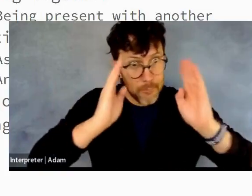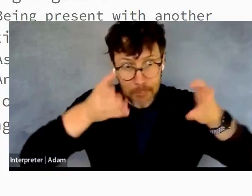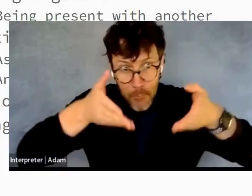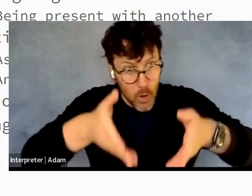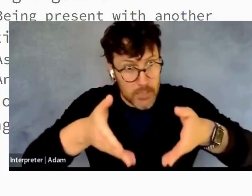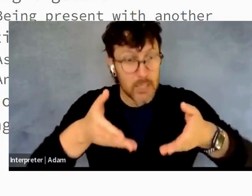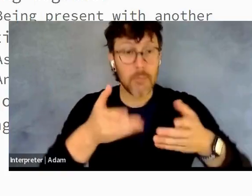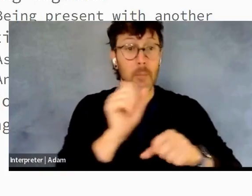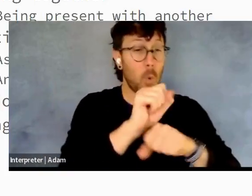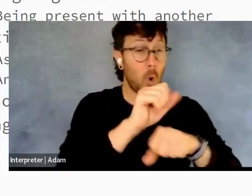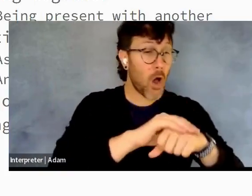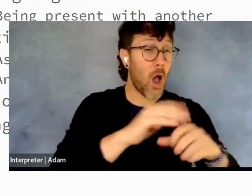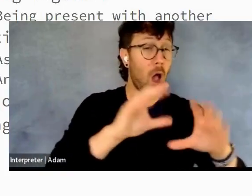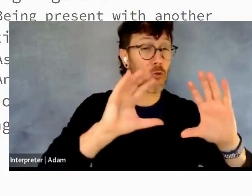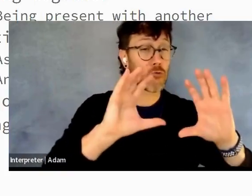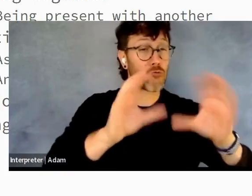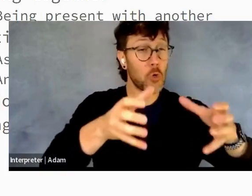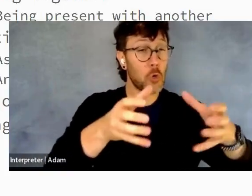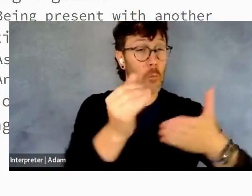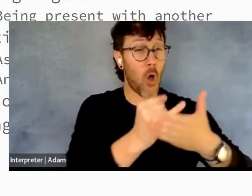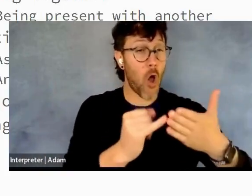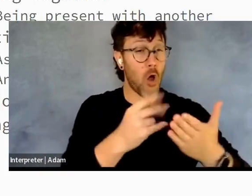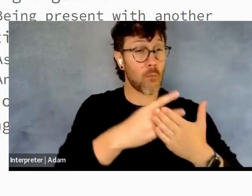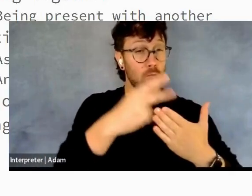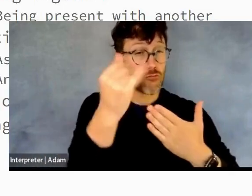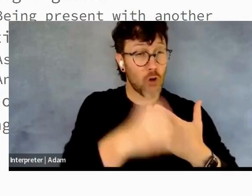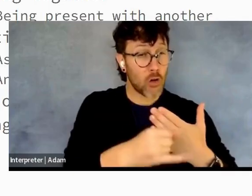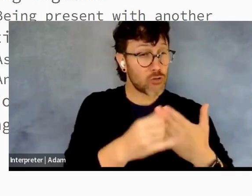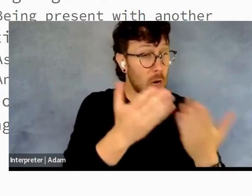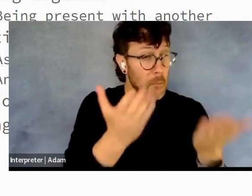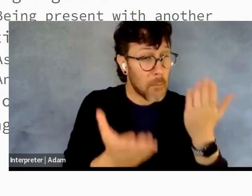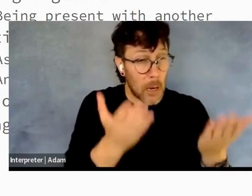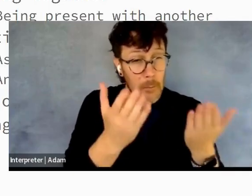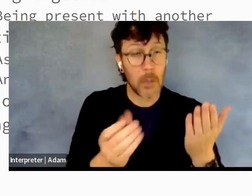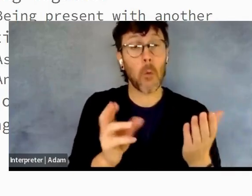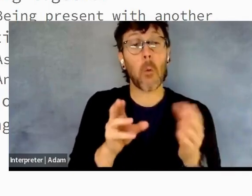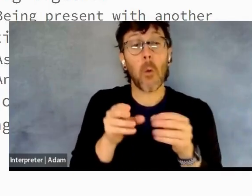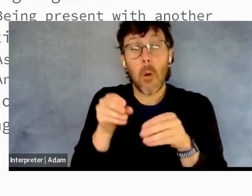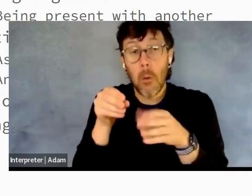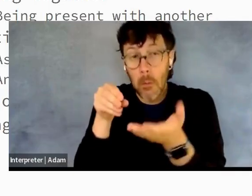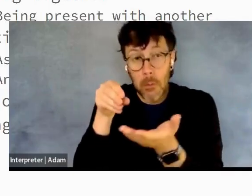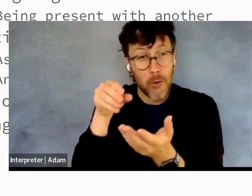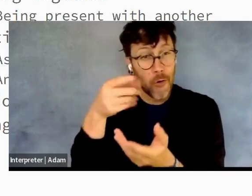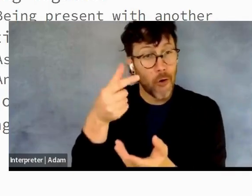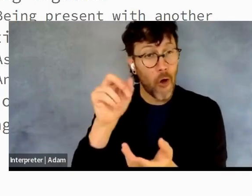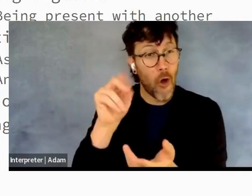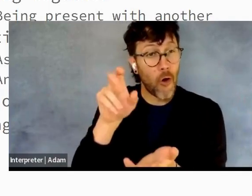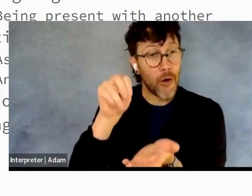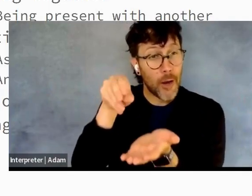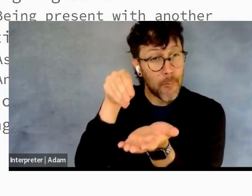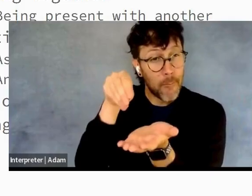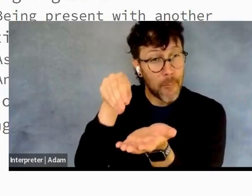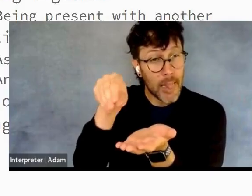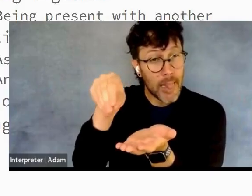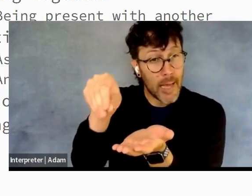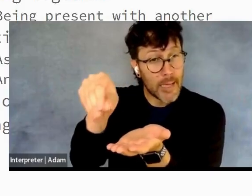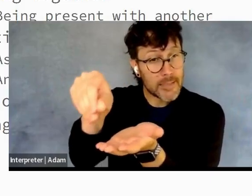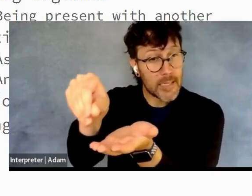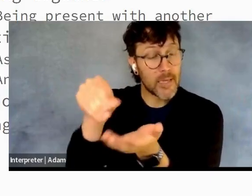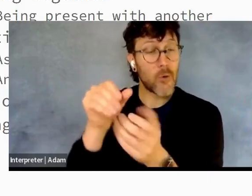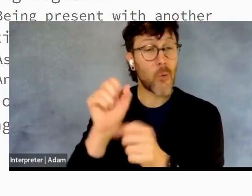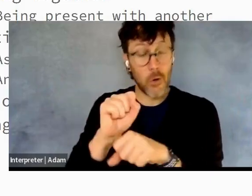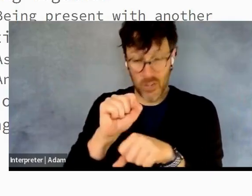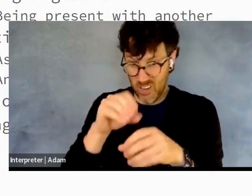group art project or something you do together, or planting something in a garden and working in the